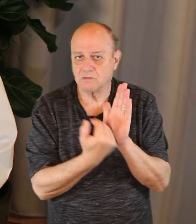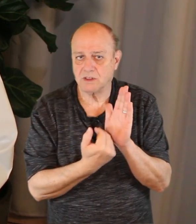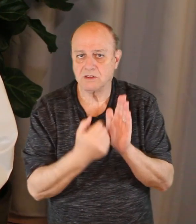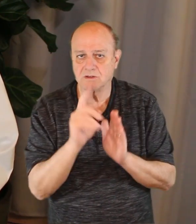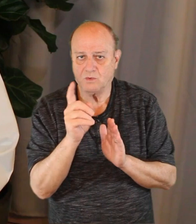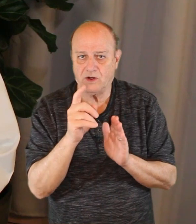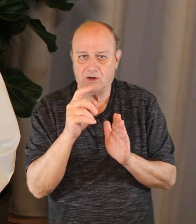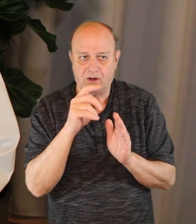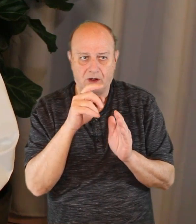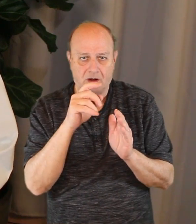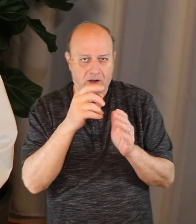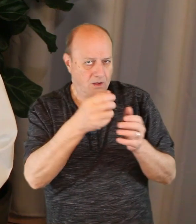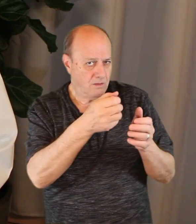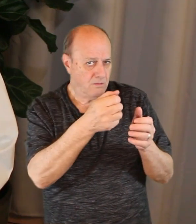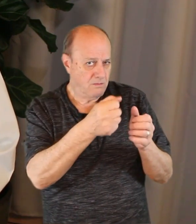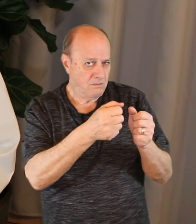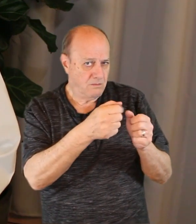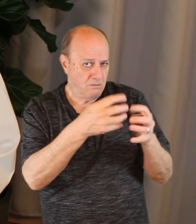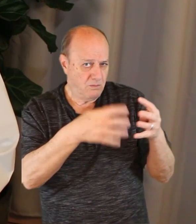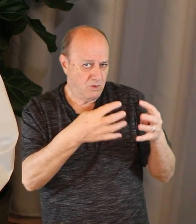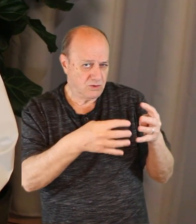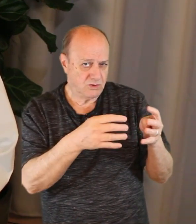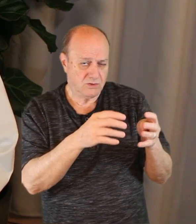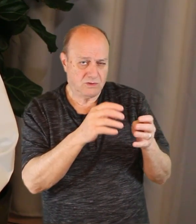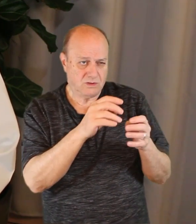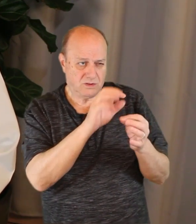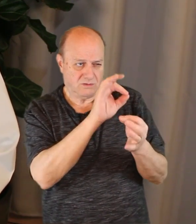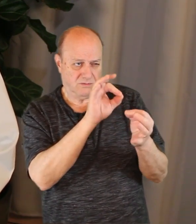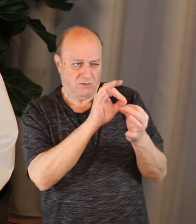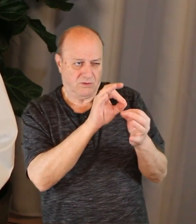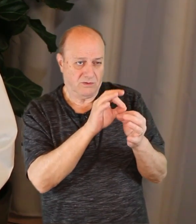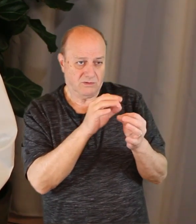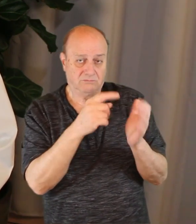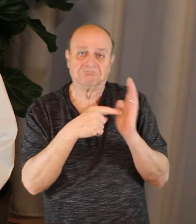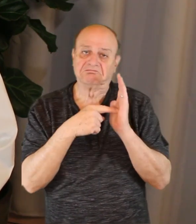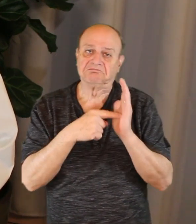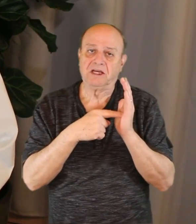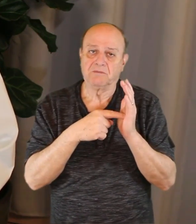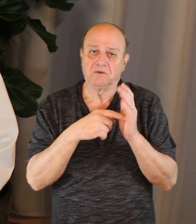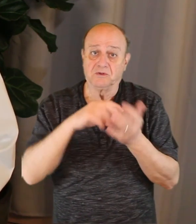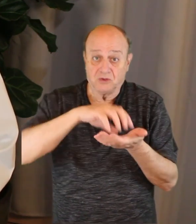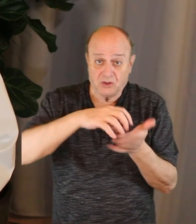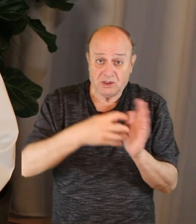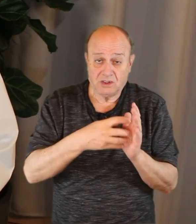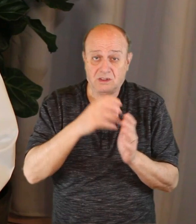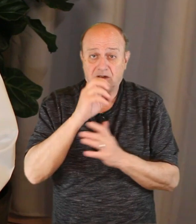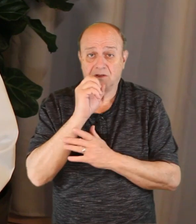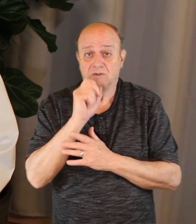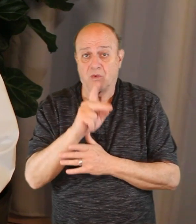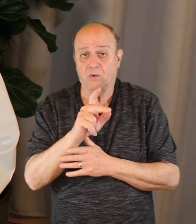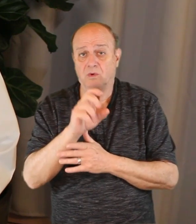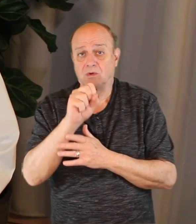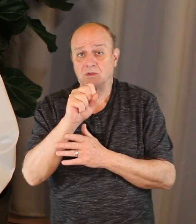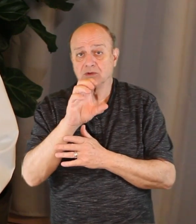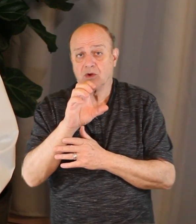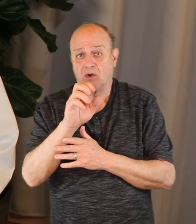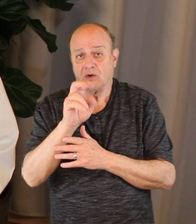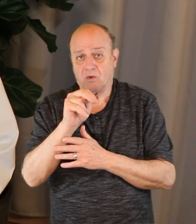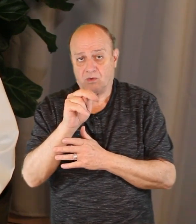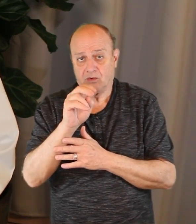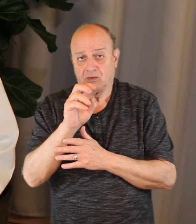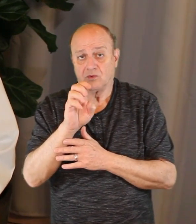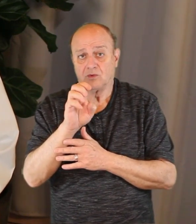is critical, such as scones or cookies, you can add the blends that we send you